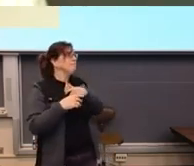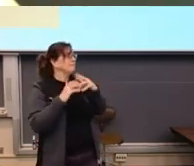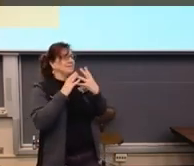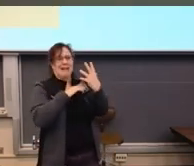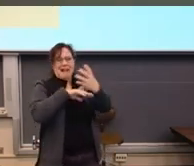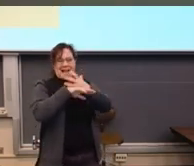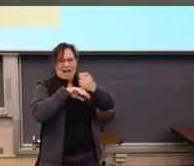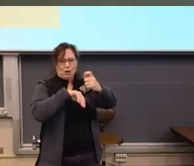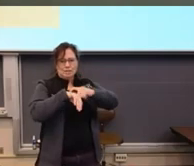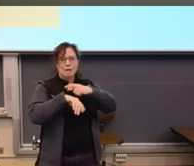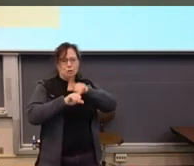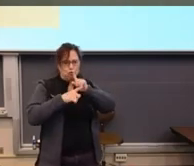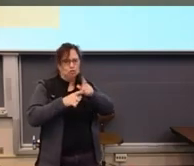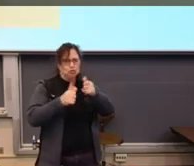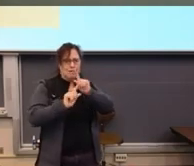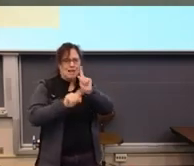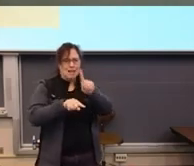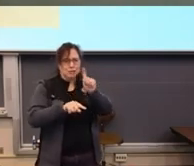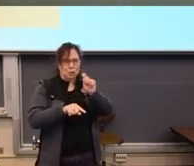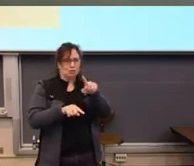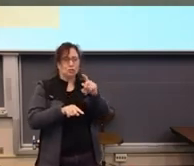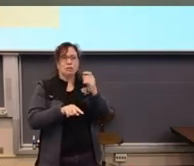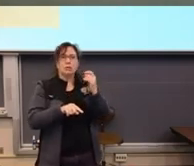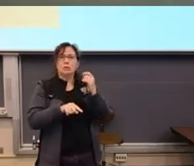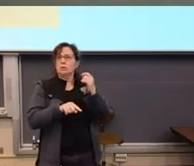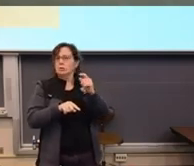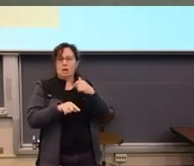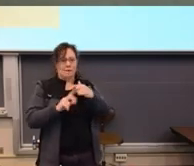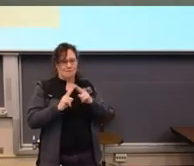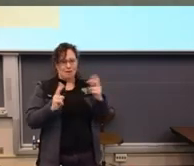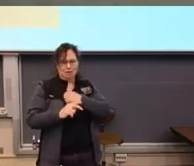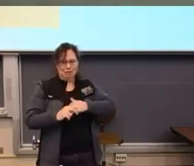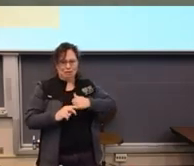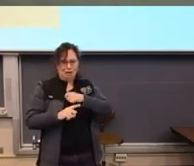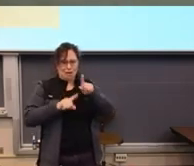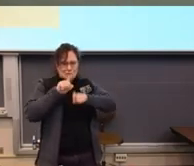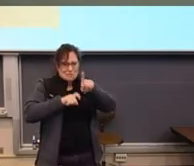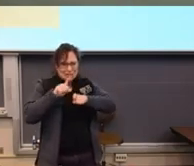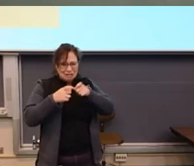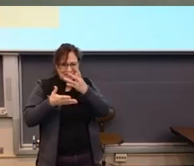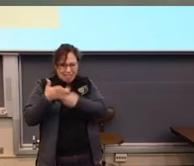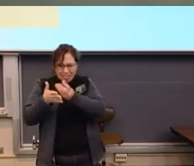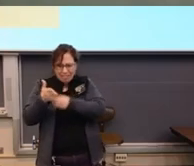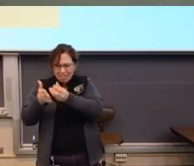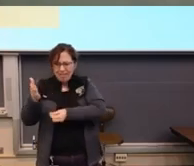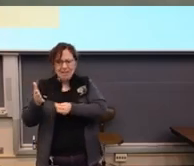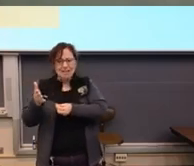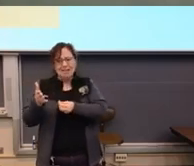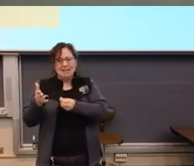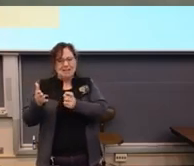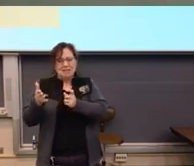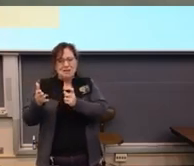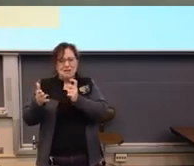to answer this other question. We'll get back to the people. I'm very sorry, Dr. Van Orden, Dr. Fleming,